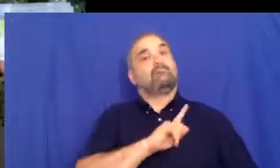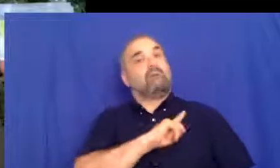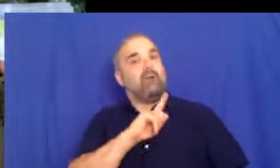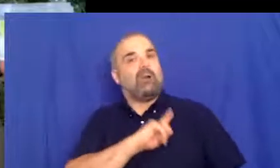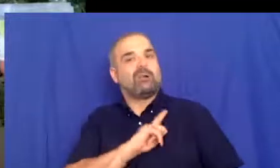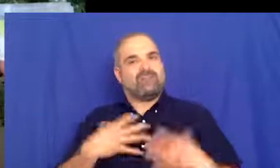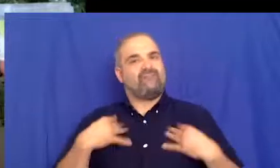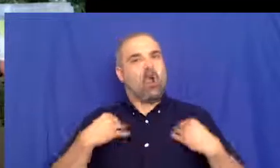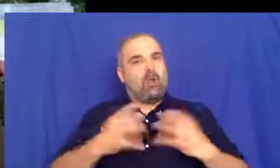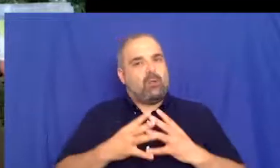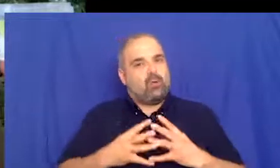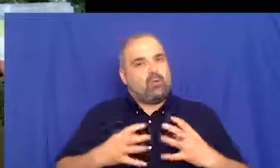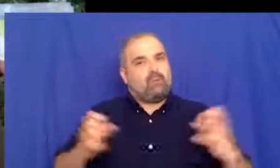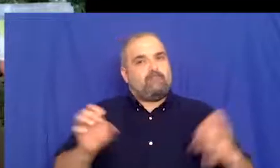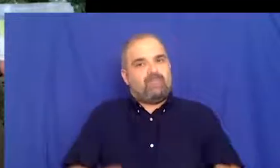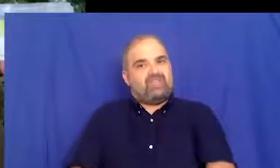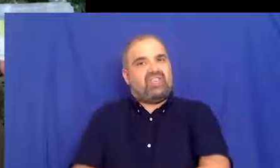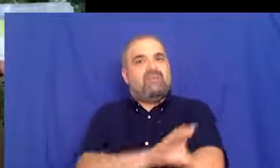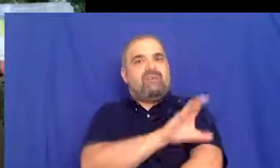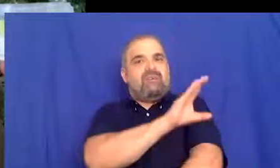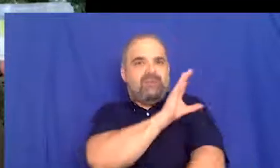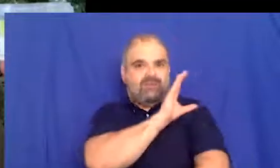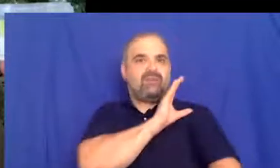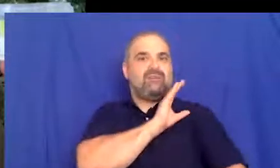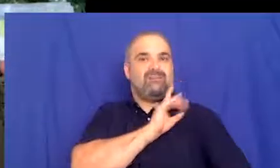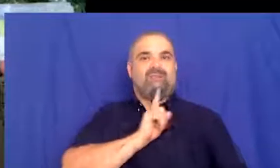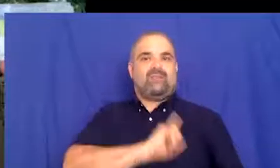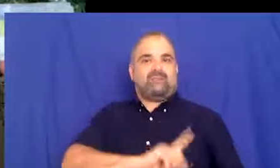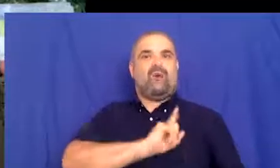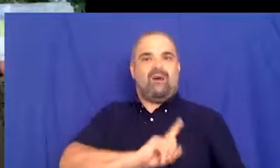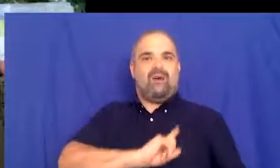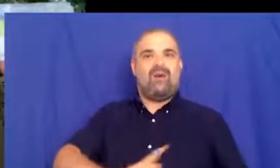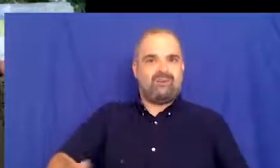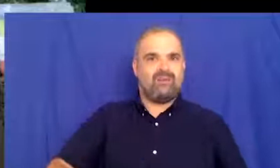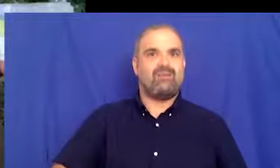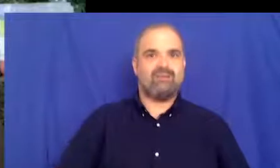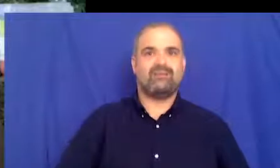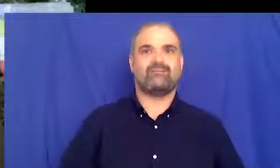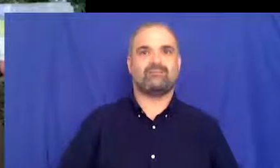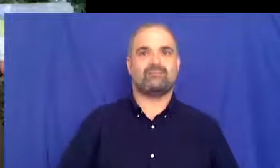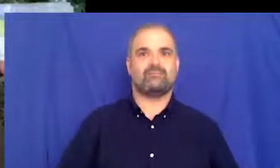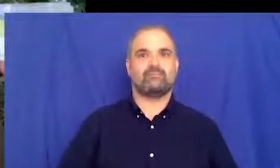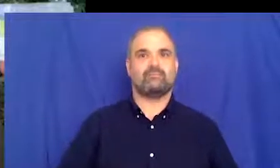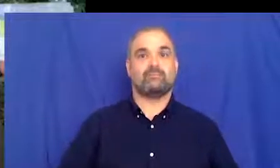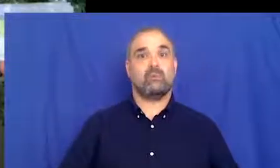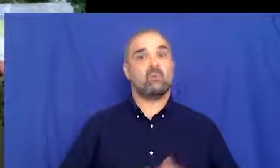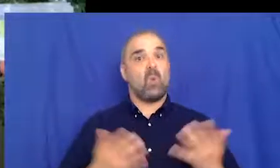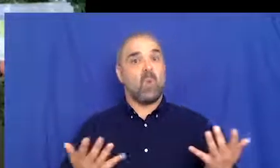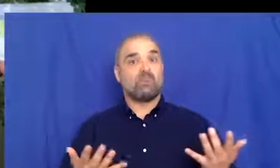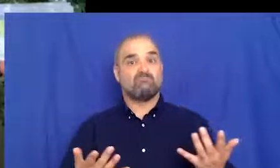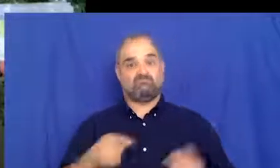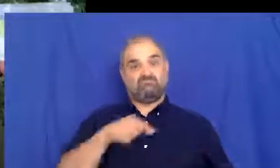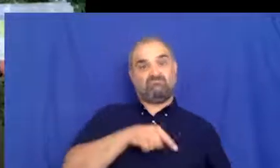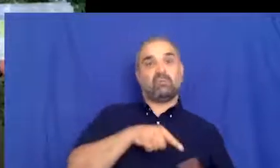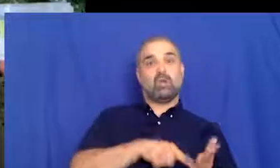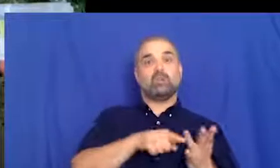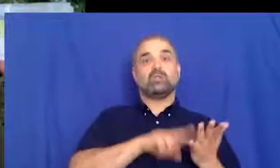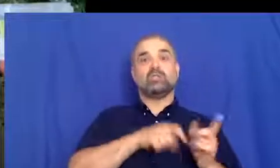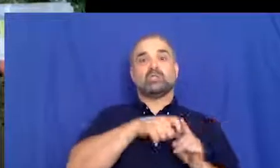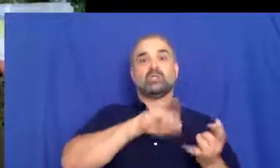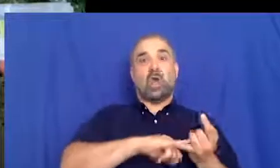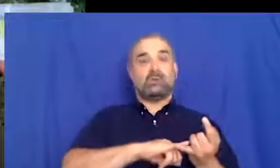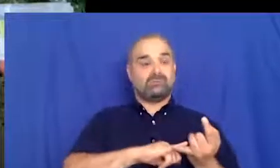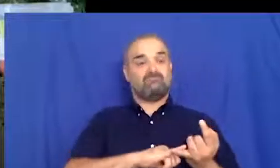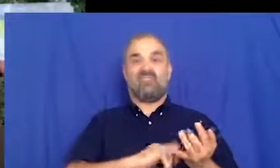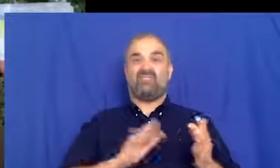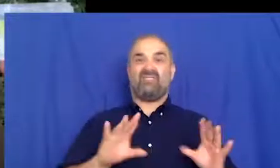because she gets fatter, she will get a little bit fatter, but also that fur gets nice and thick and fluffy as well. So guys, I think that's more or less all we've got